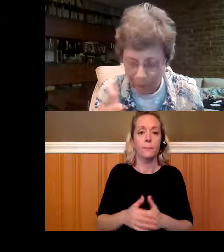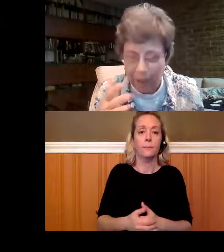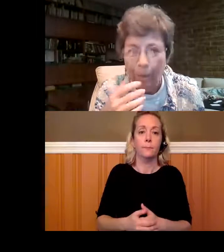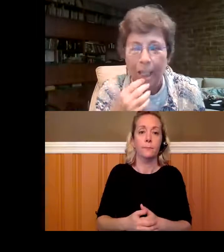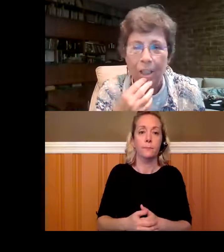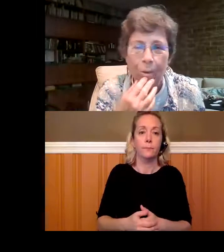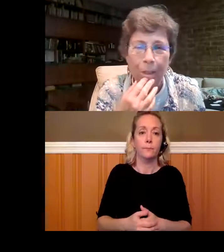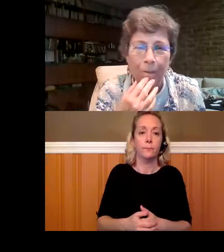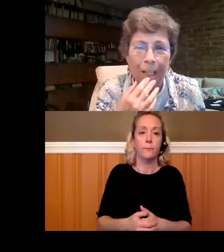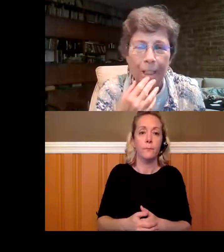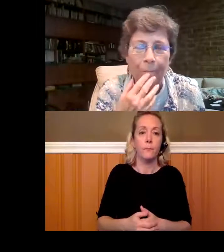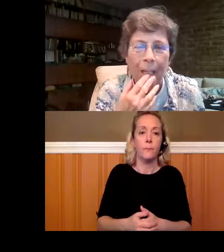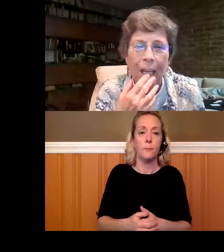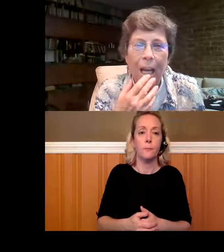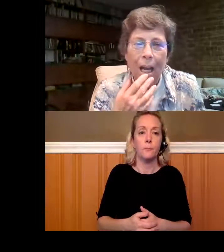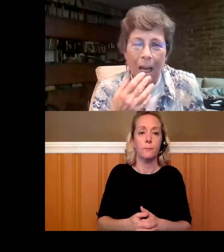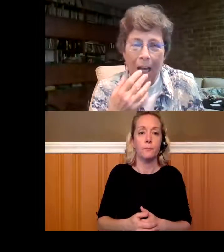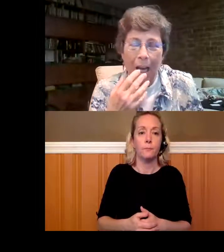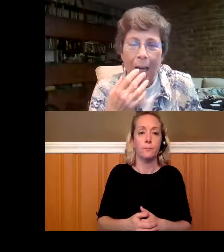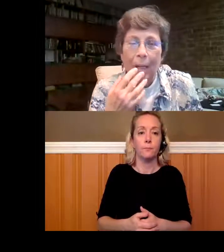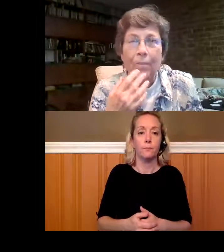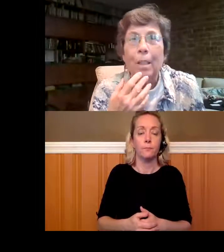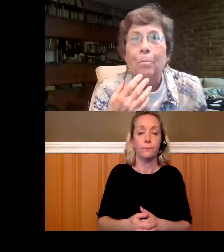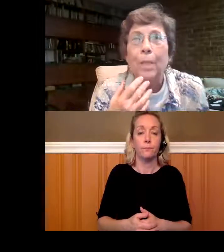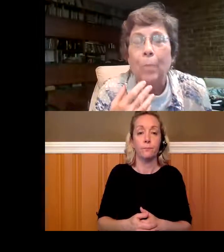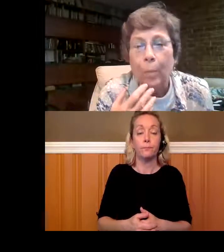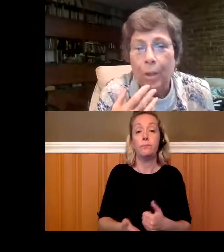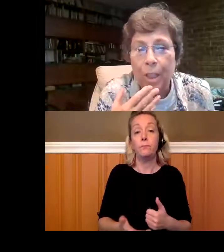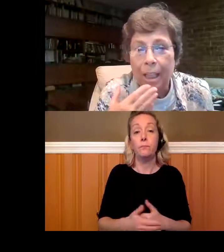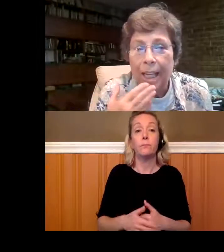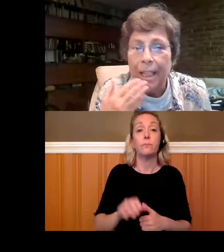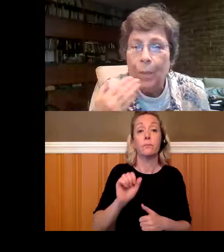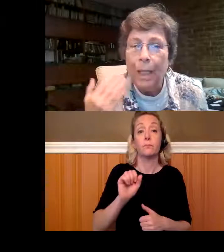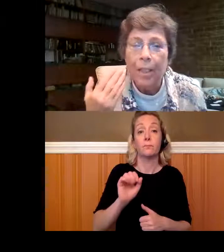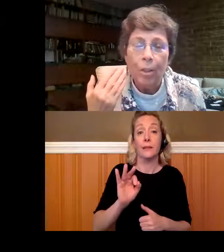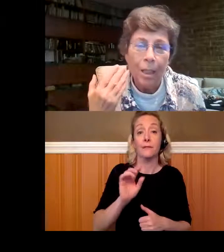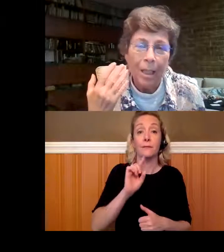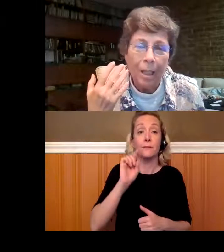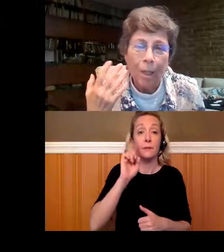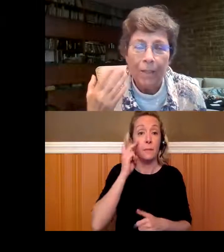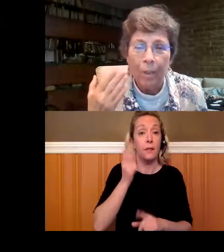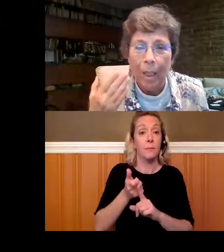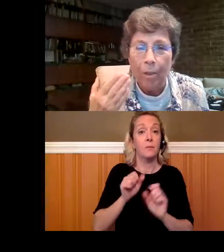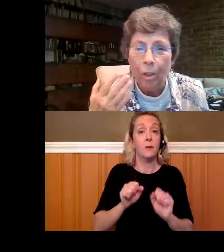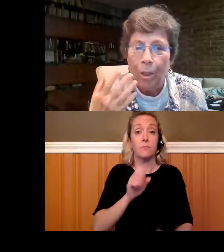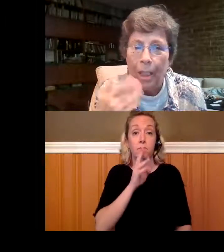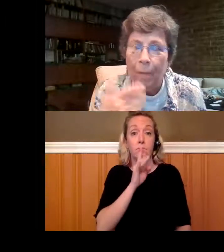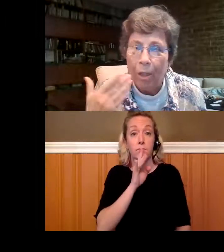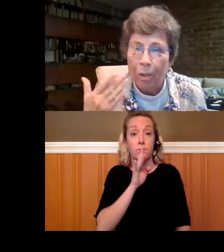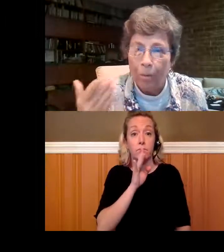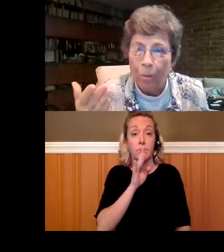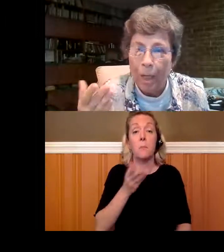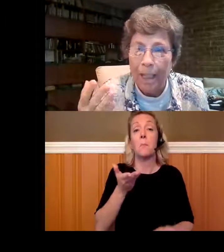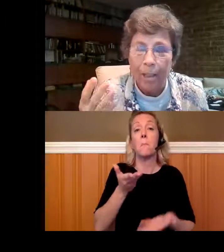communication through the device. If the deafblind person can speak so that well enough to be understood, they may use their